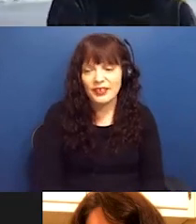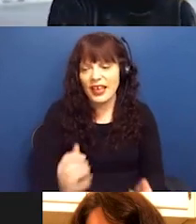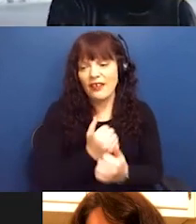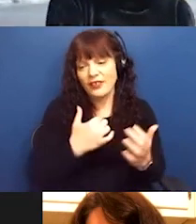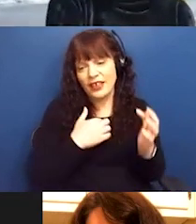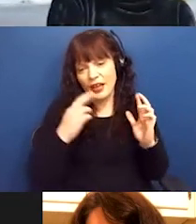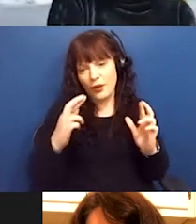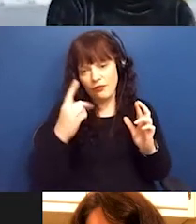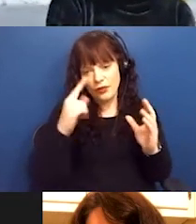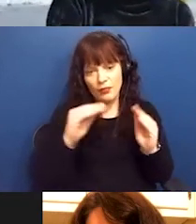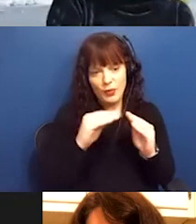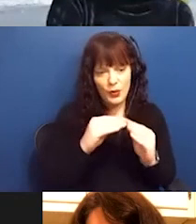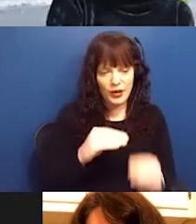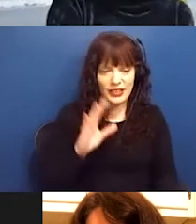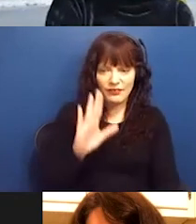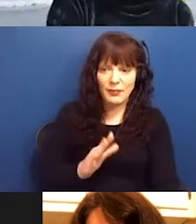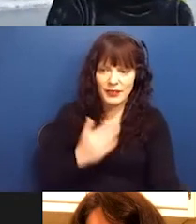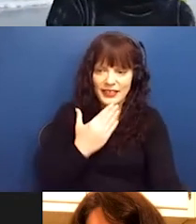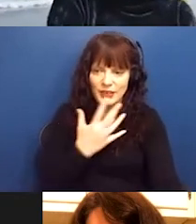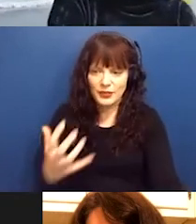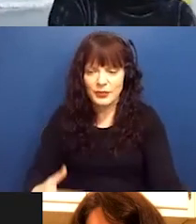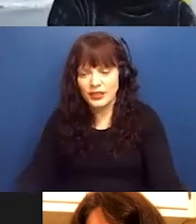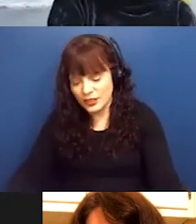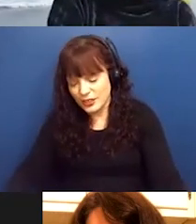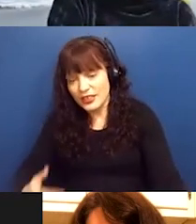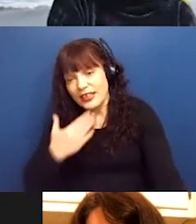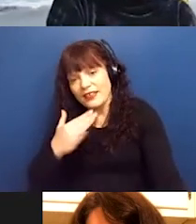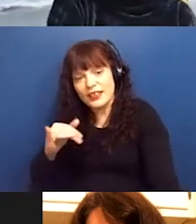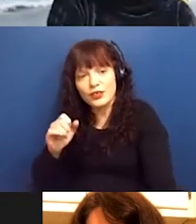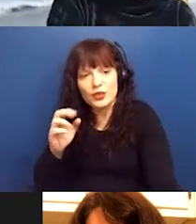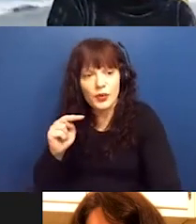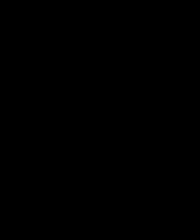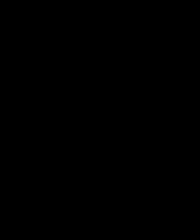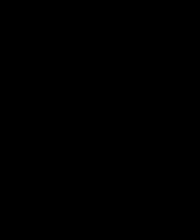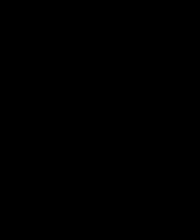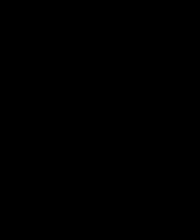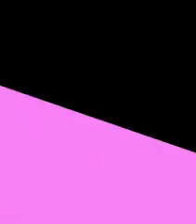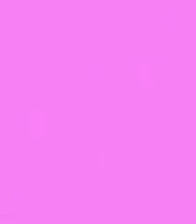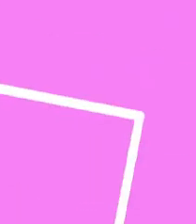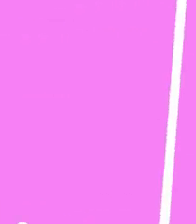It's fabulous. Thank you so much for Thank you, Joanna, for your comments too, and Narelle